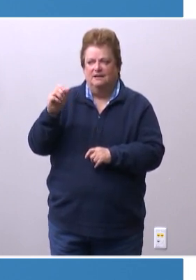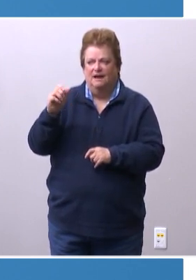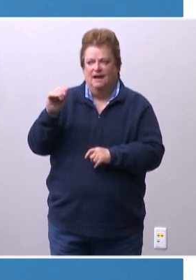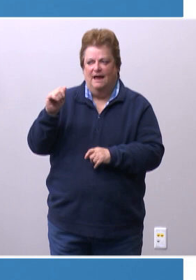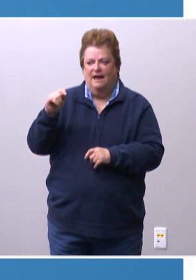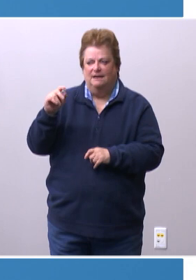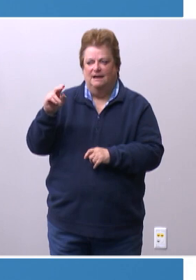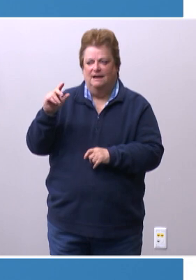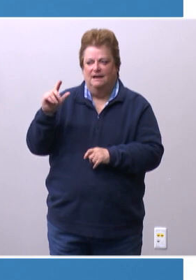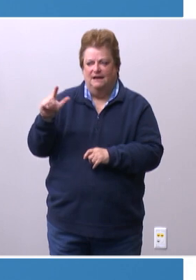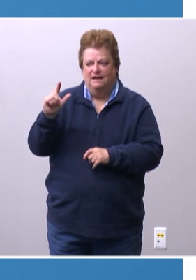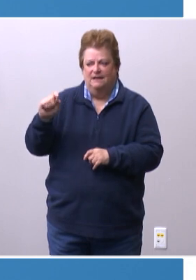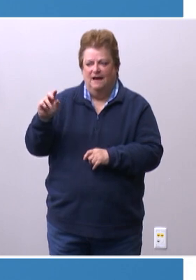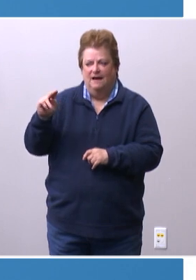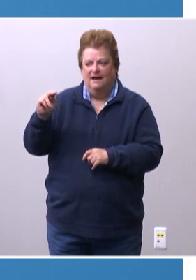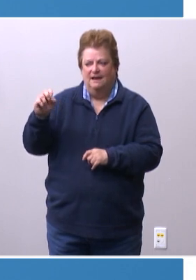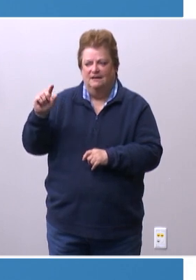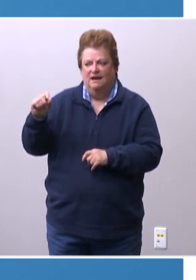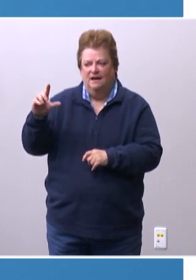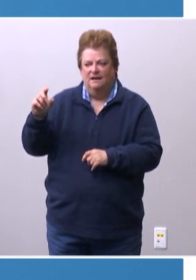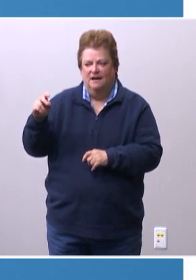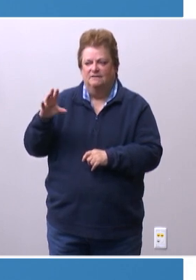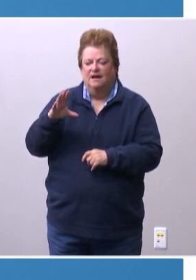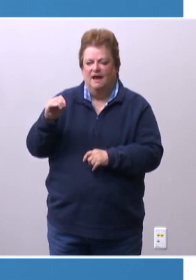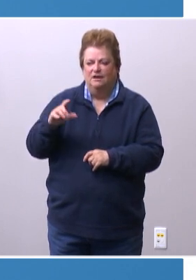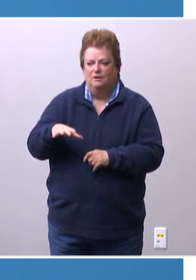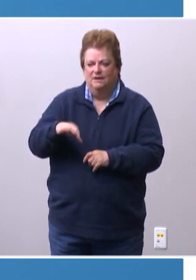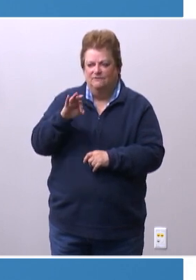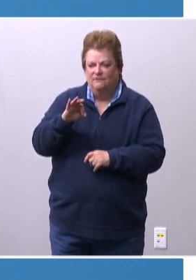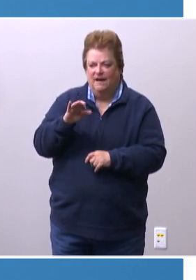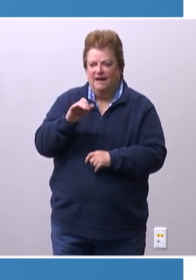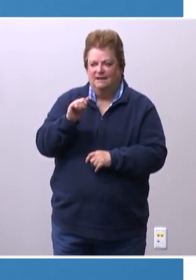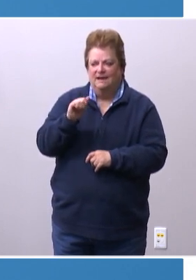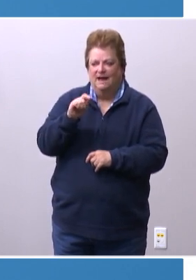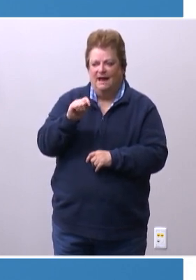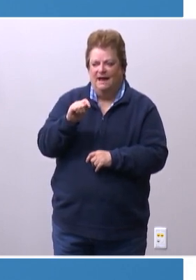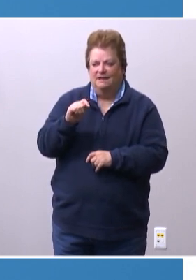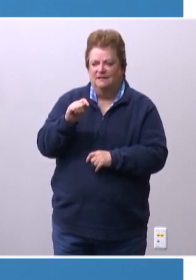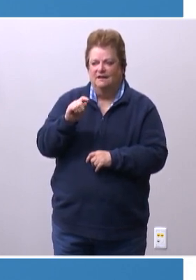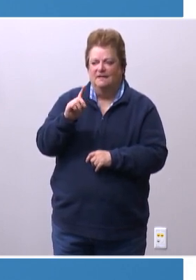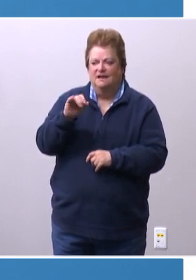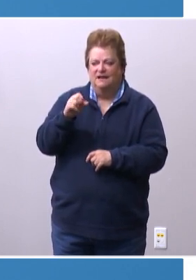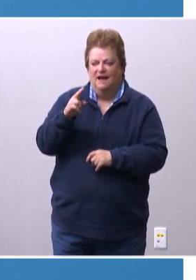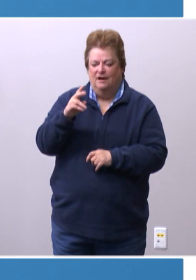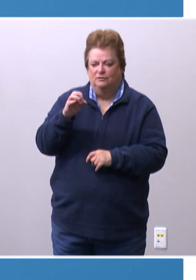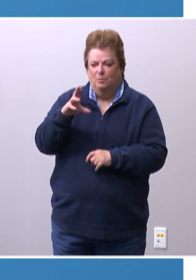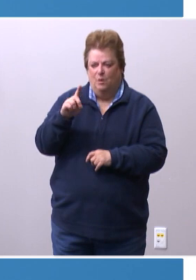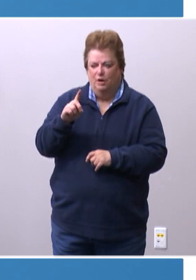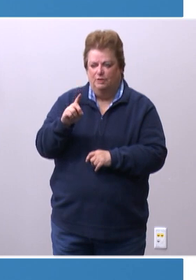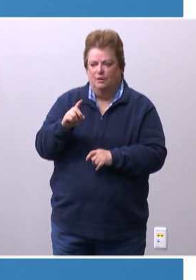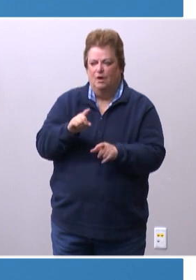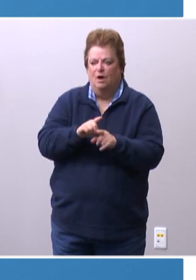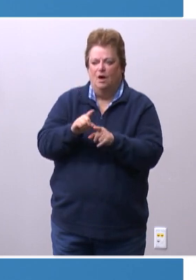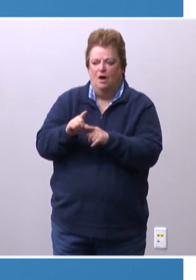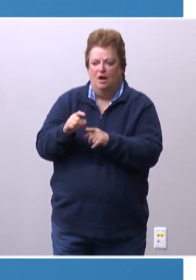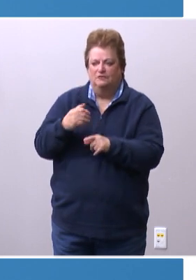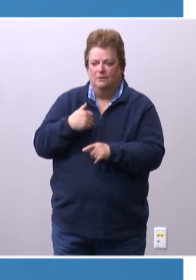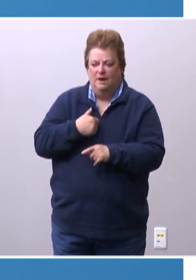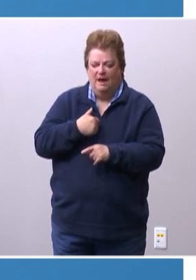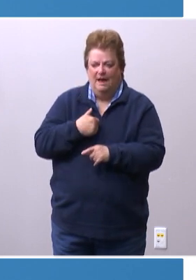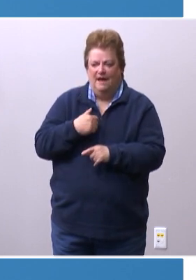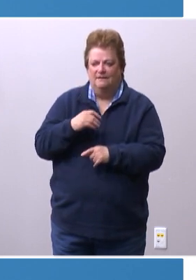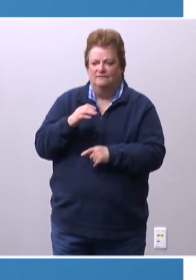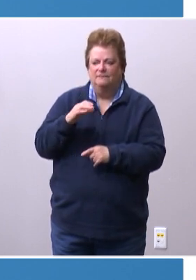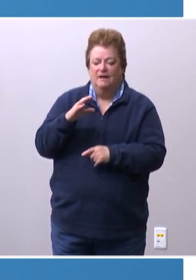covid19.lincoln.ne.gov. And residents can also track our local data via the COVID-19 dashboard. We also issue